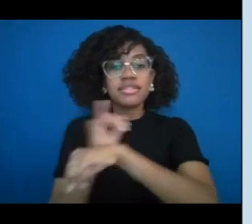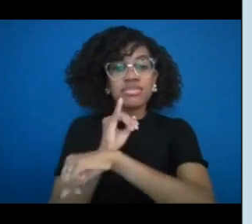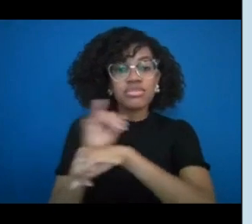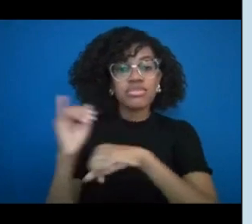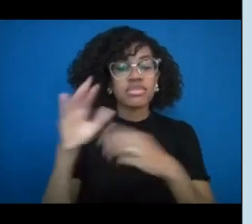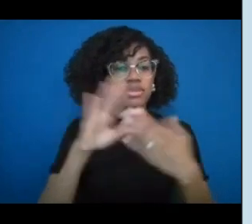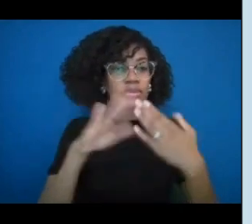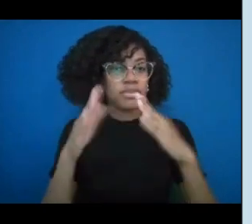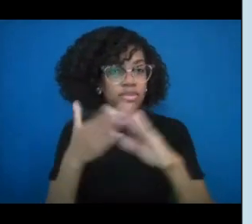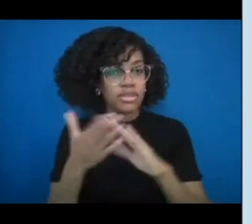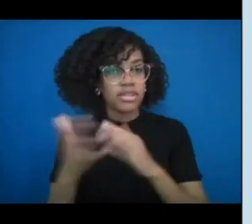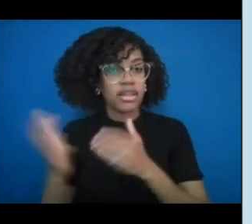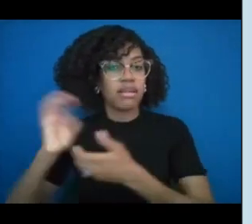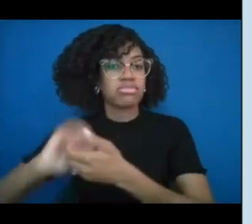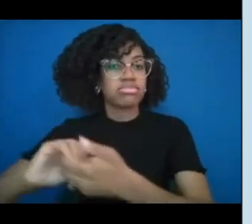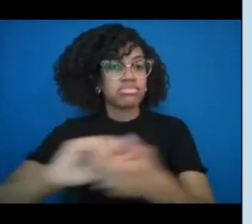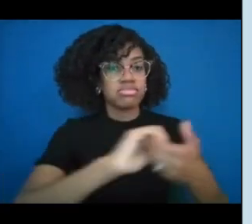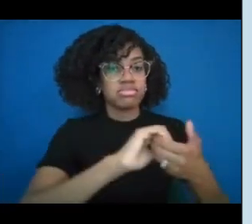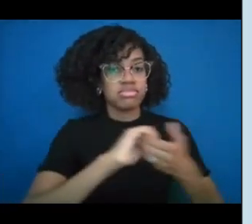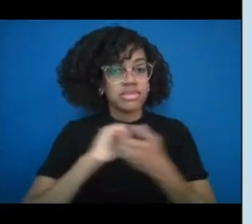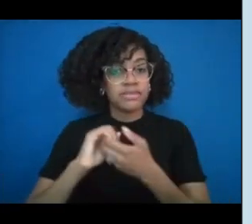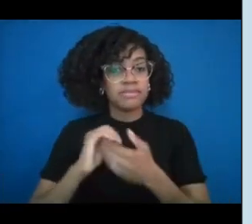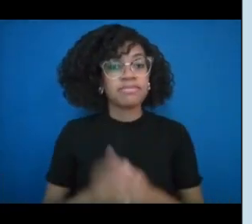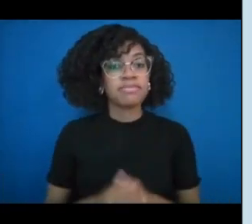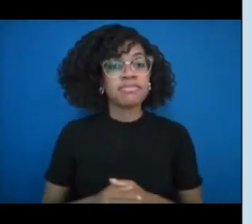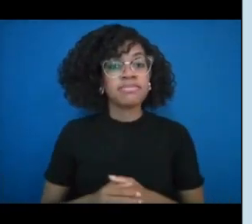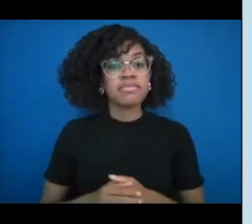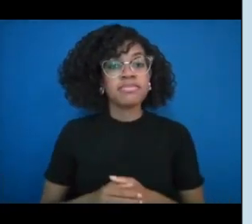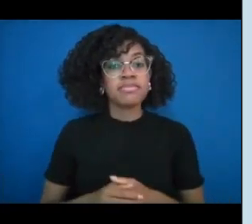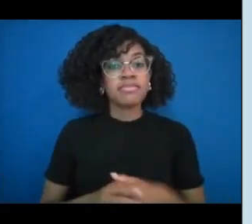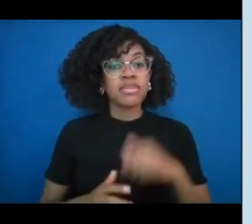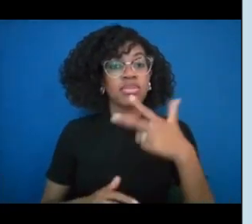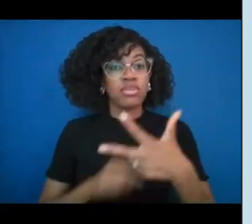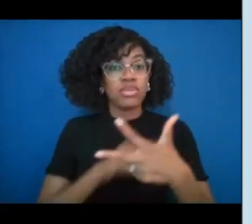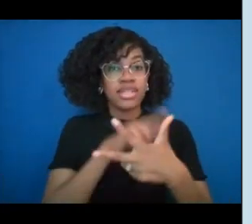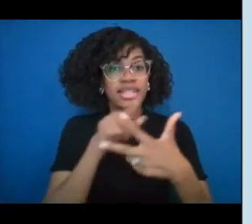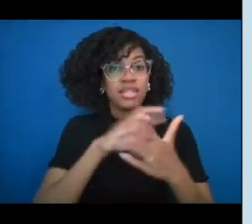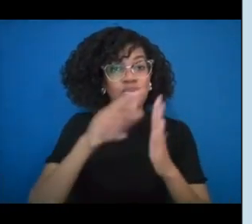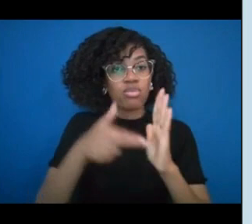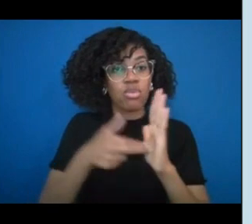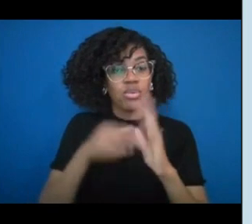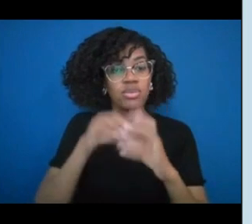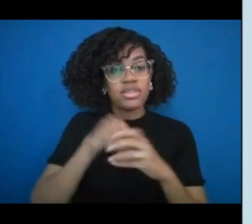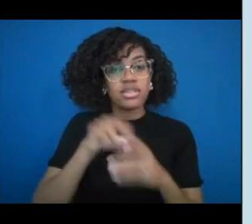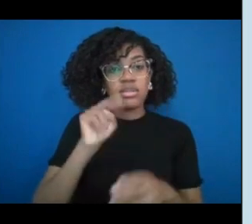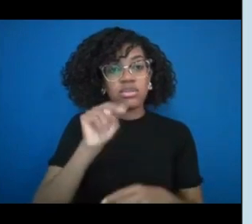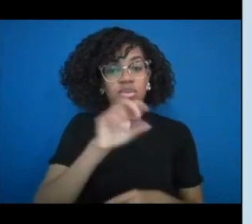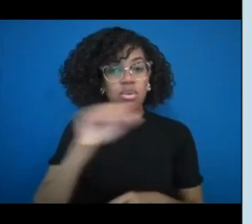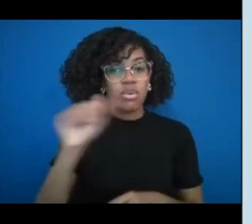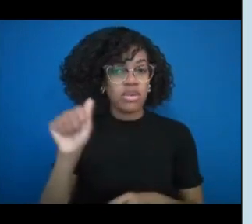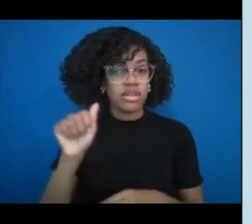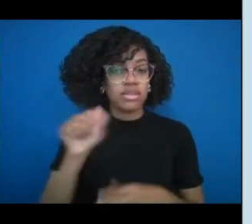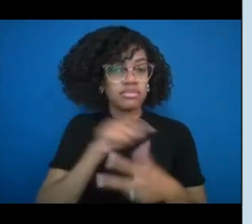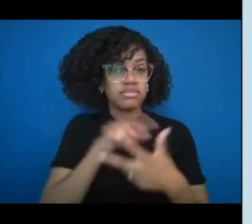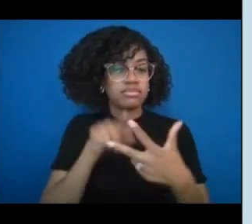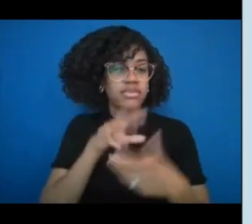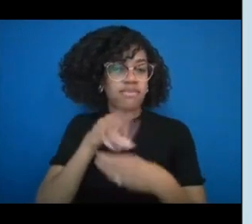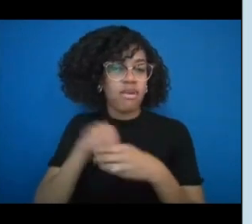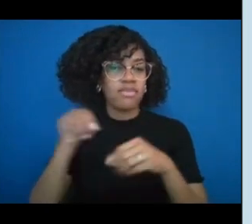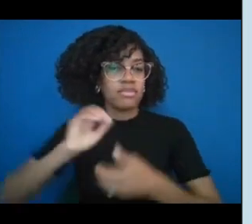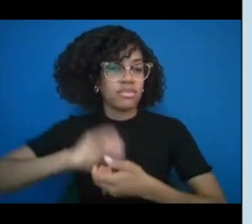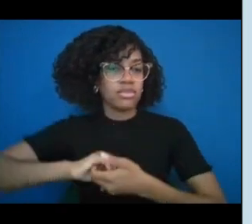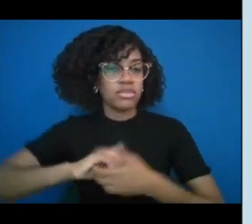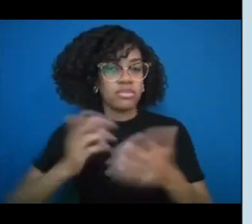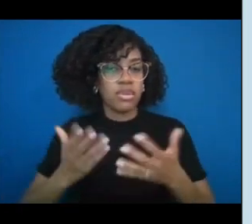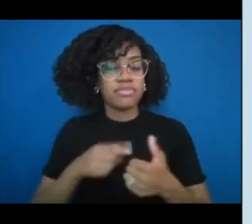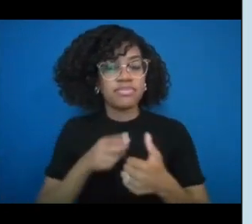communities. The three parts that have roles of NOAA that have formal roles in this partnership are